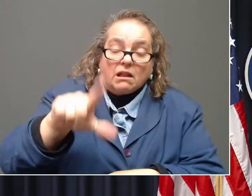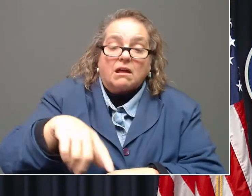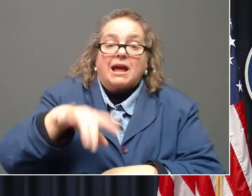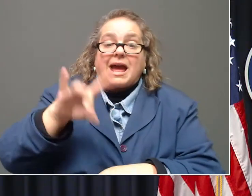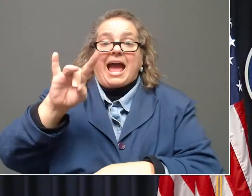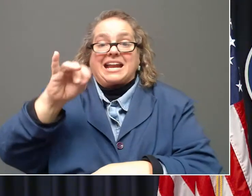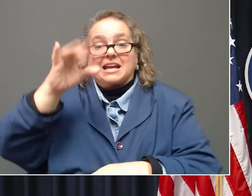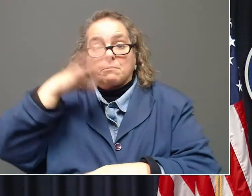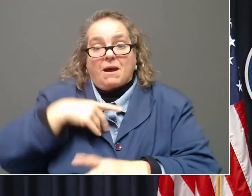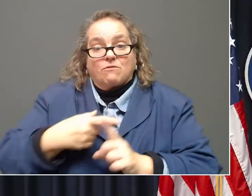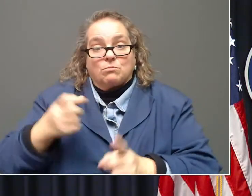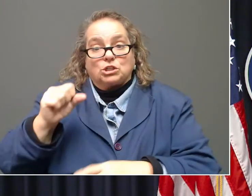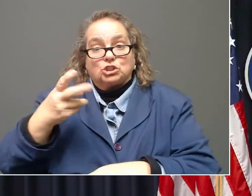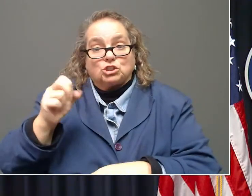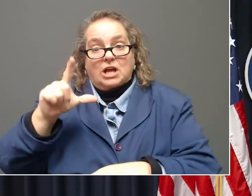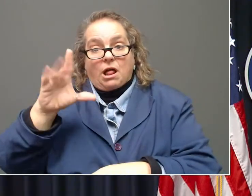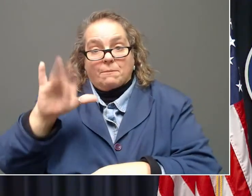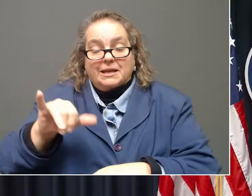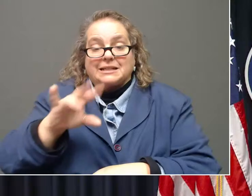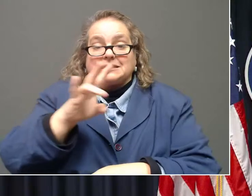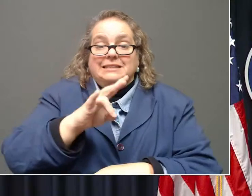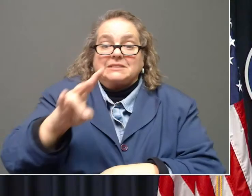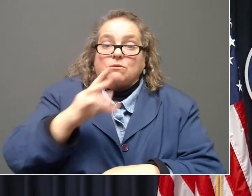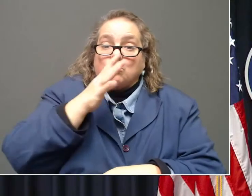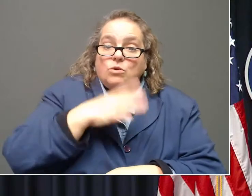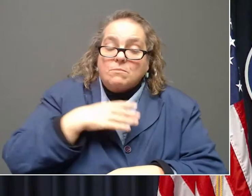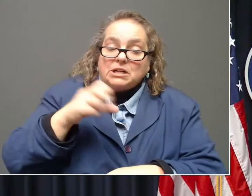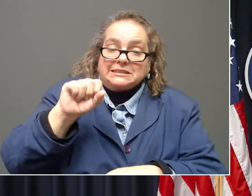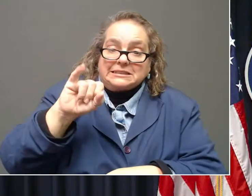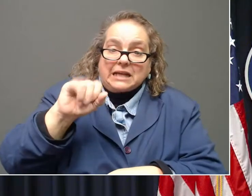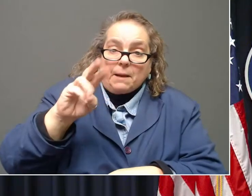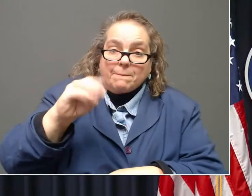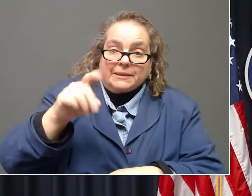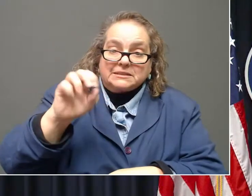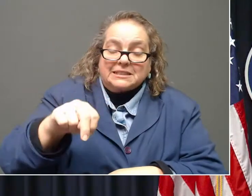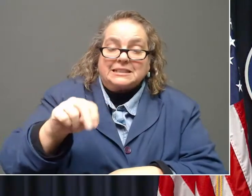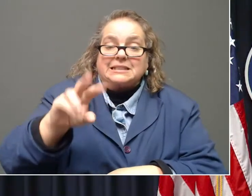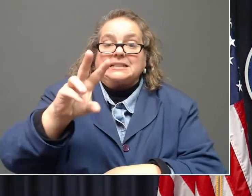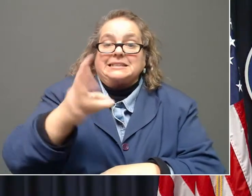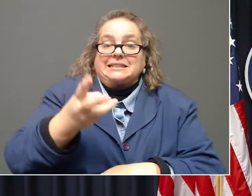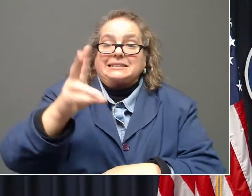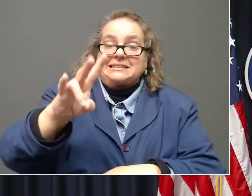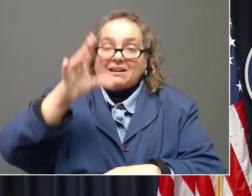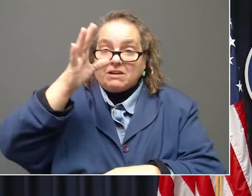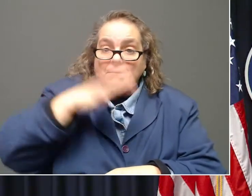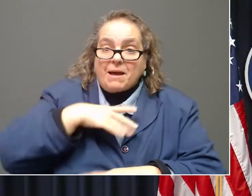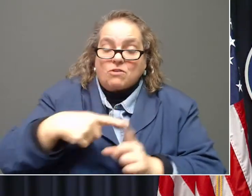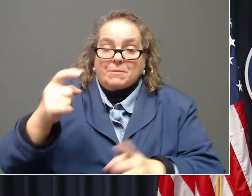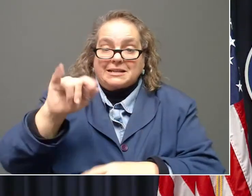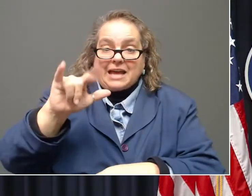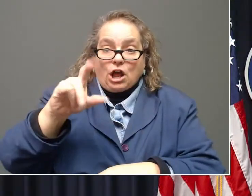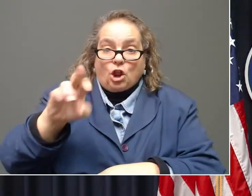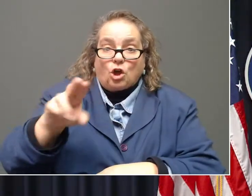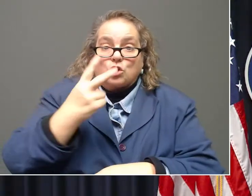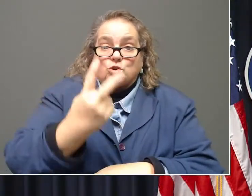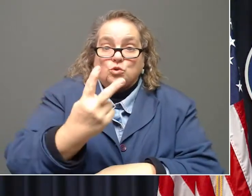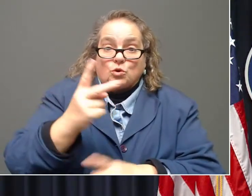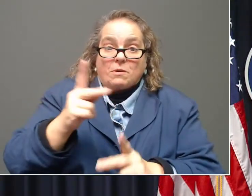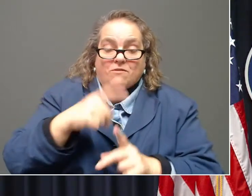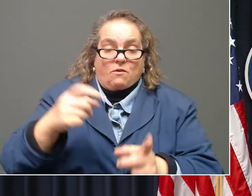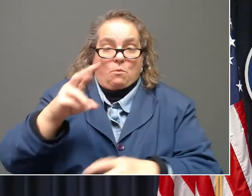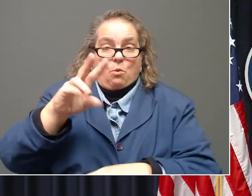Perry County, 2 women ages 71 and 85. In Pike, 4 individuals. The 2 women are 78